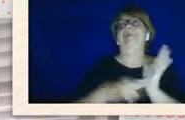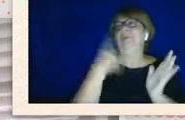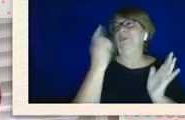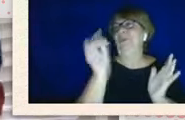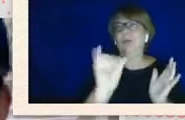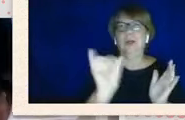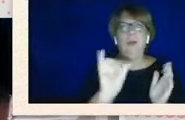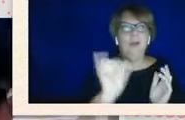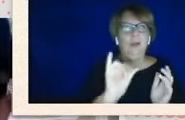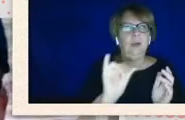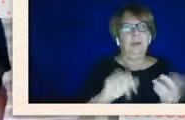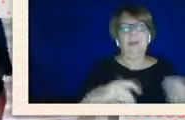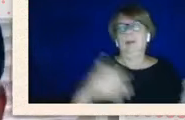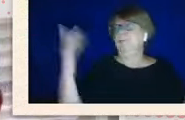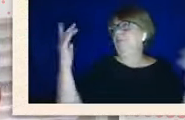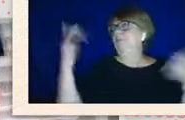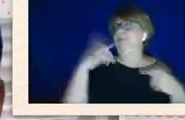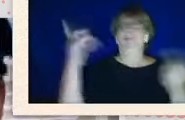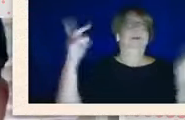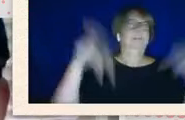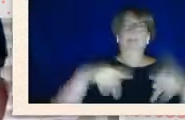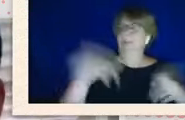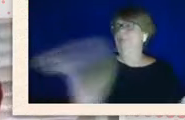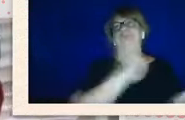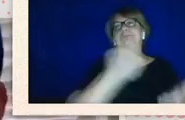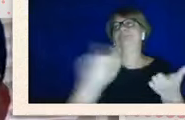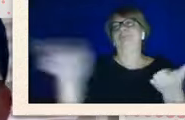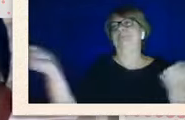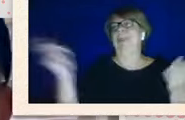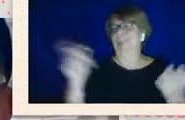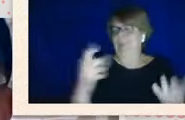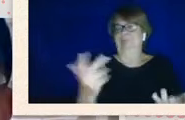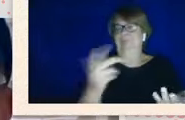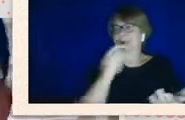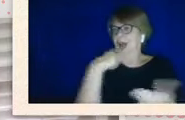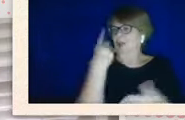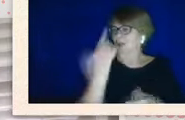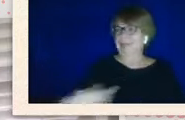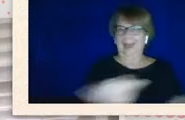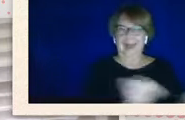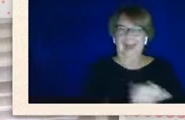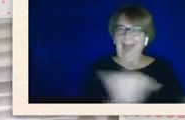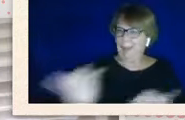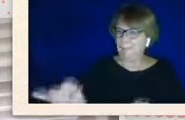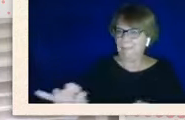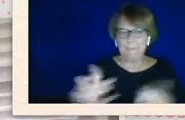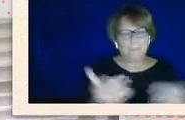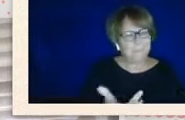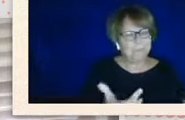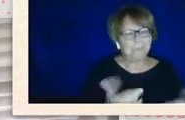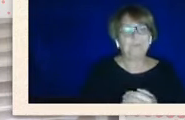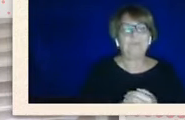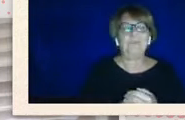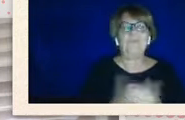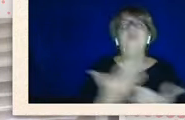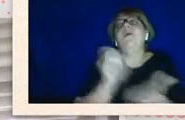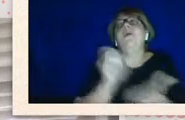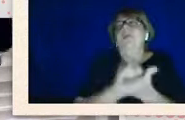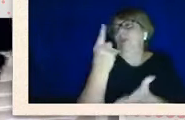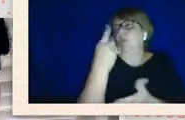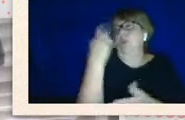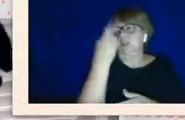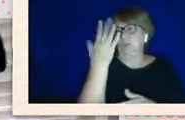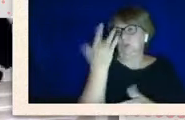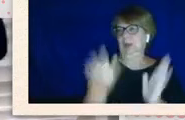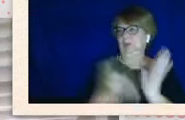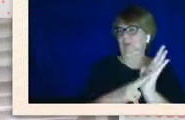Killebrew or something. It didn't look the same anymore. So, that's of course one reason signatures change is people